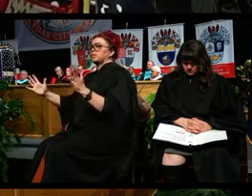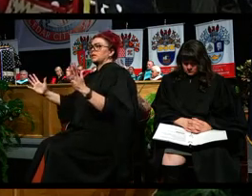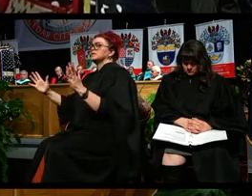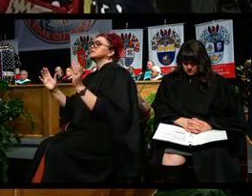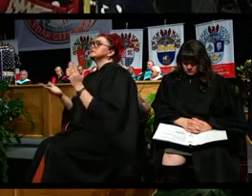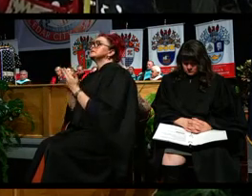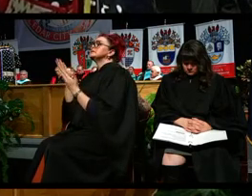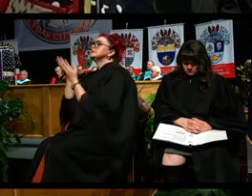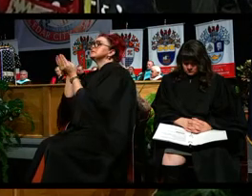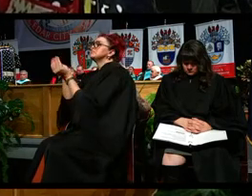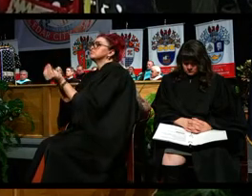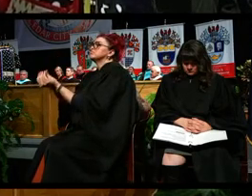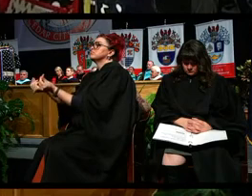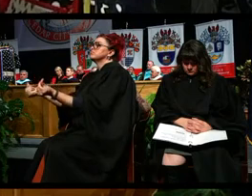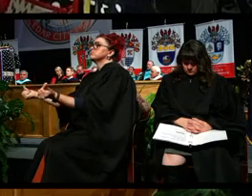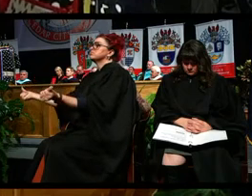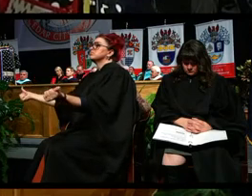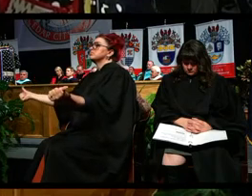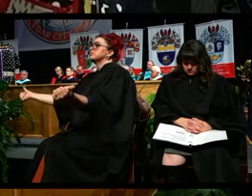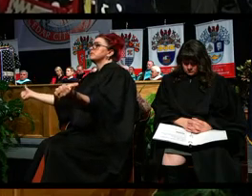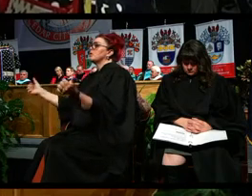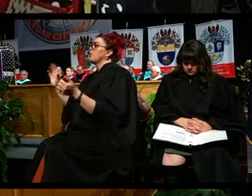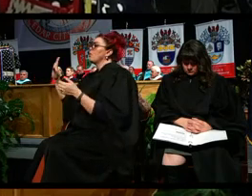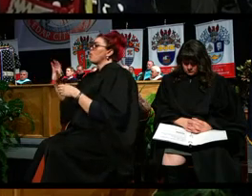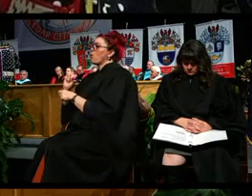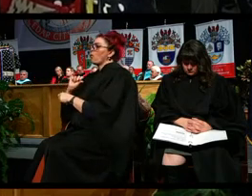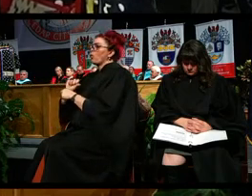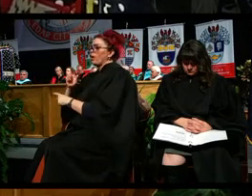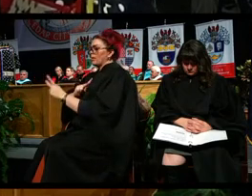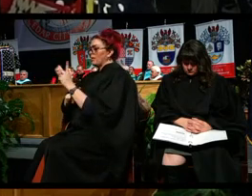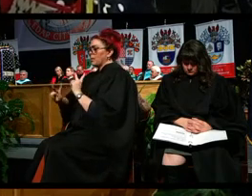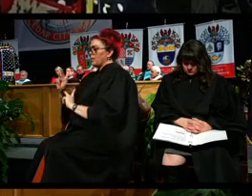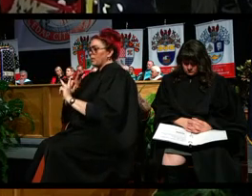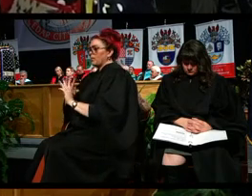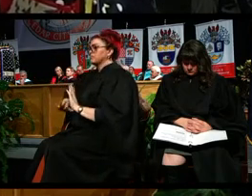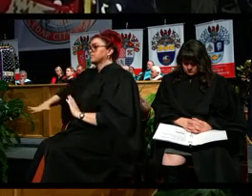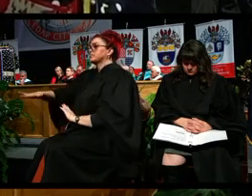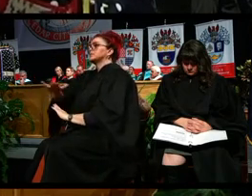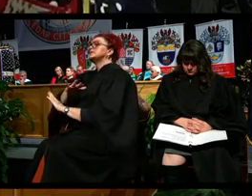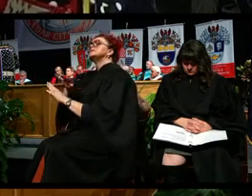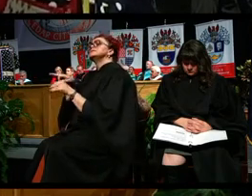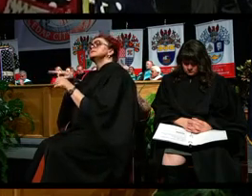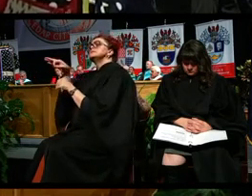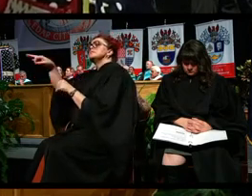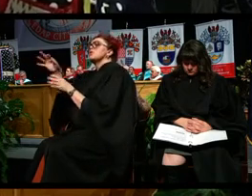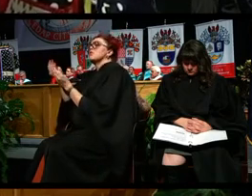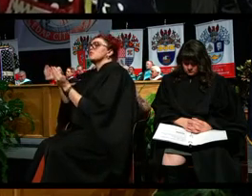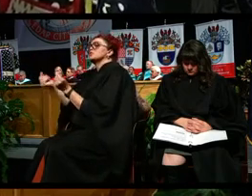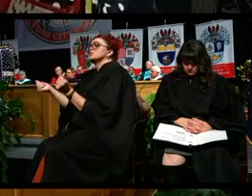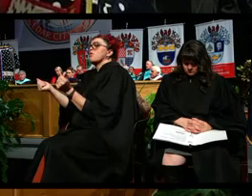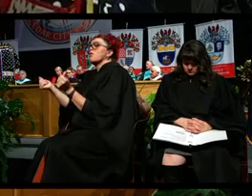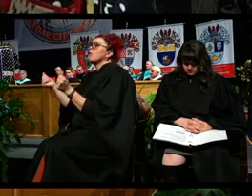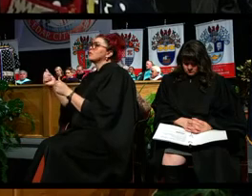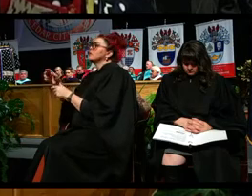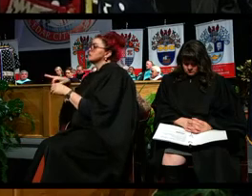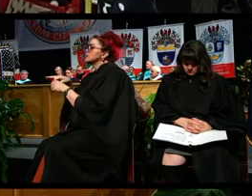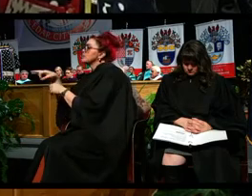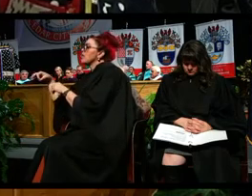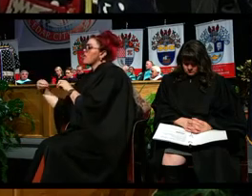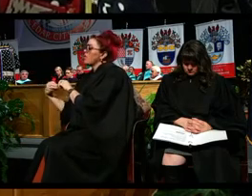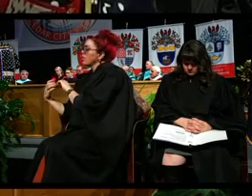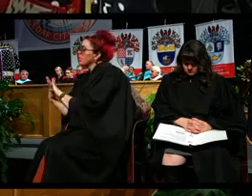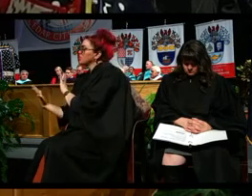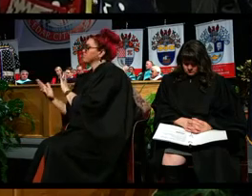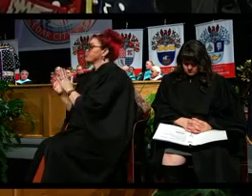resolve in everything that you do with those that you work with. Spirit of resolve, spirit of contention will be gone to help you